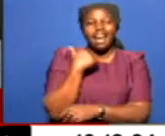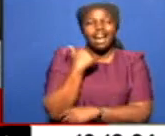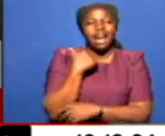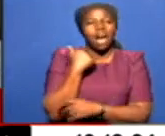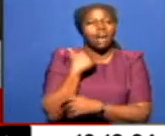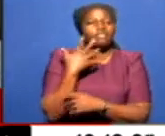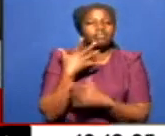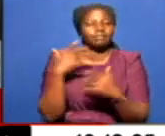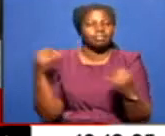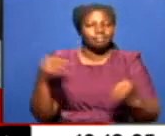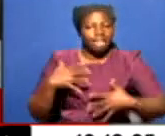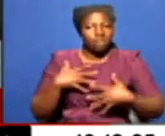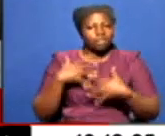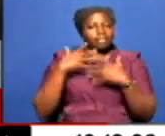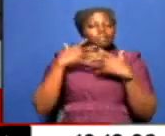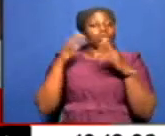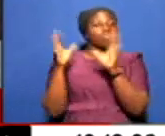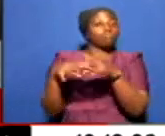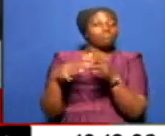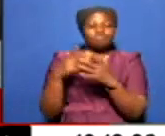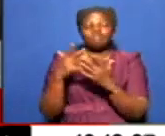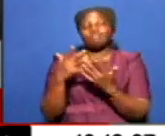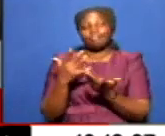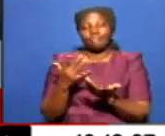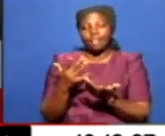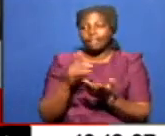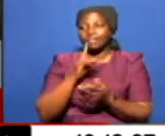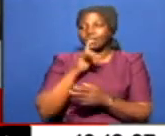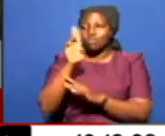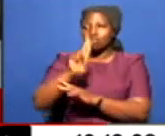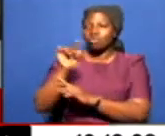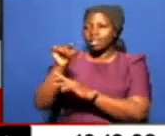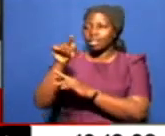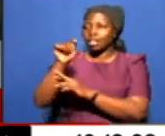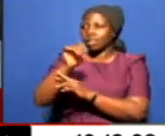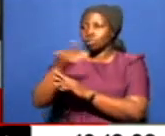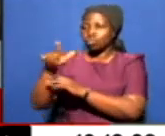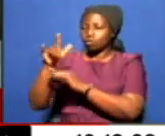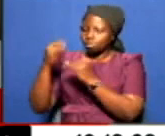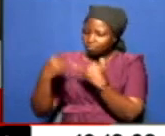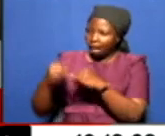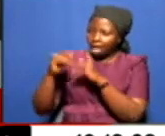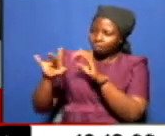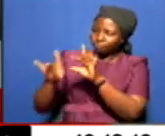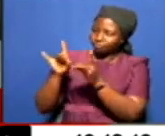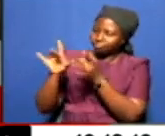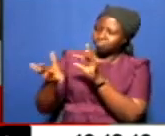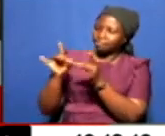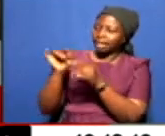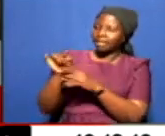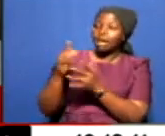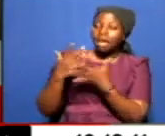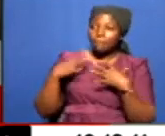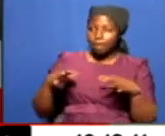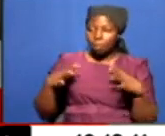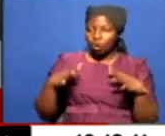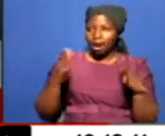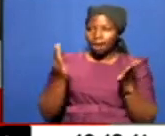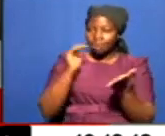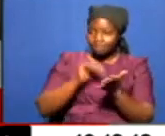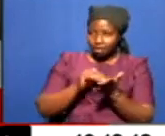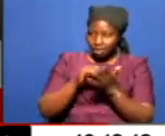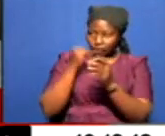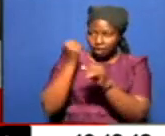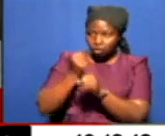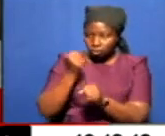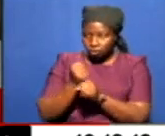So we use this tool to also exonerate such persons. So again, we do what we call CITISECO.